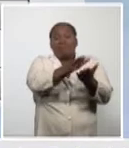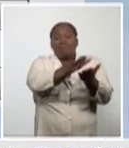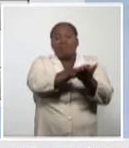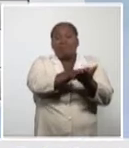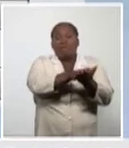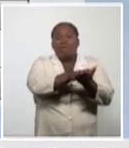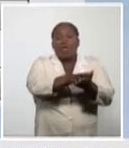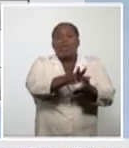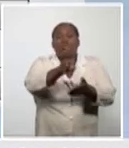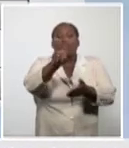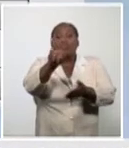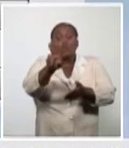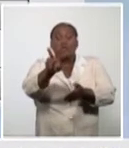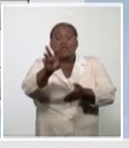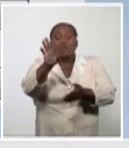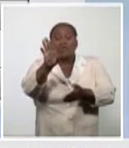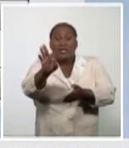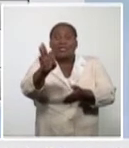to